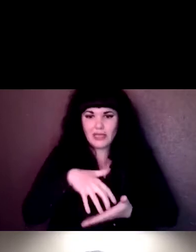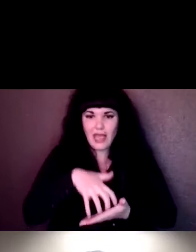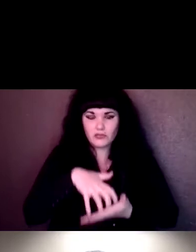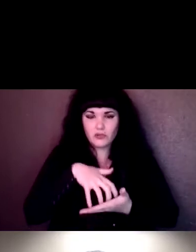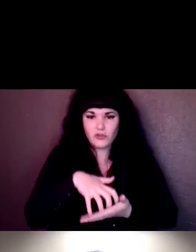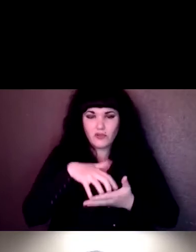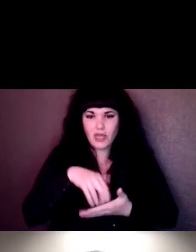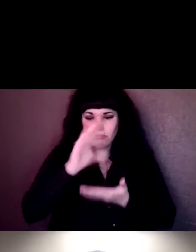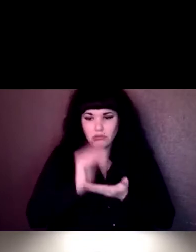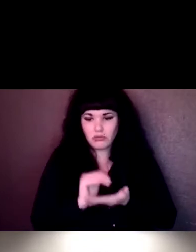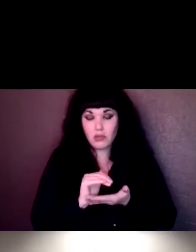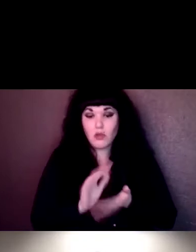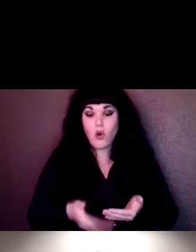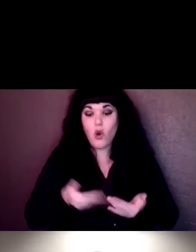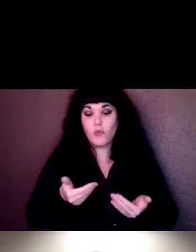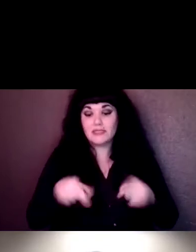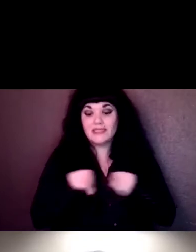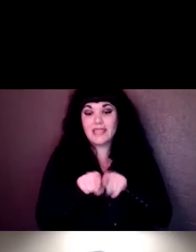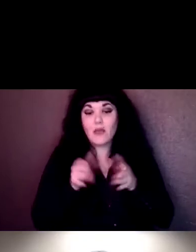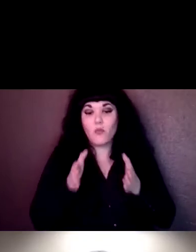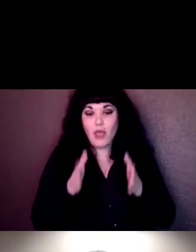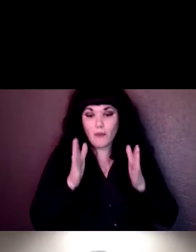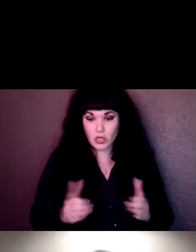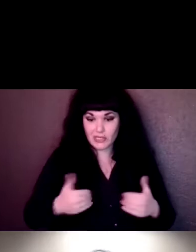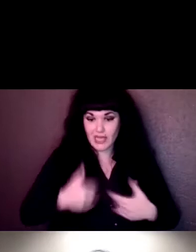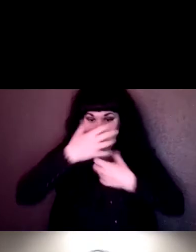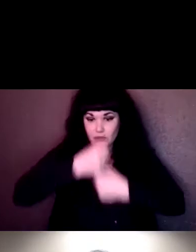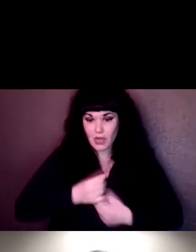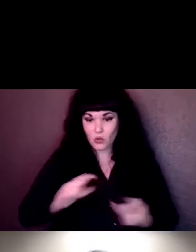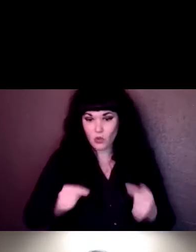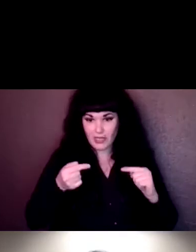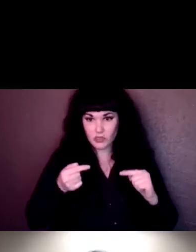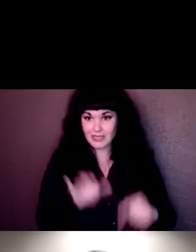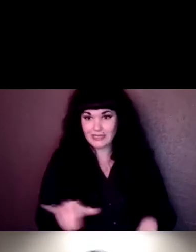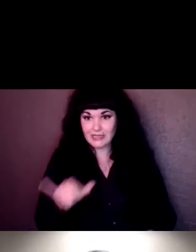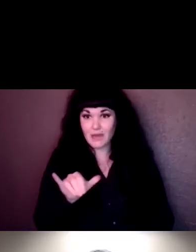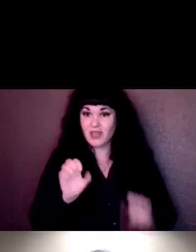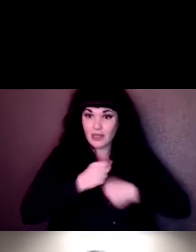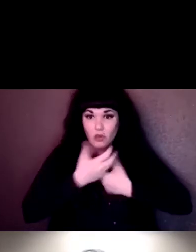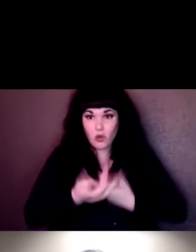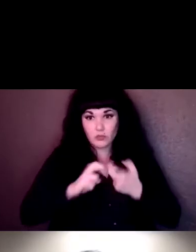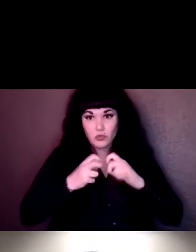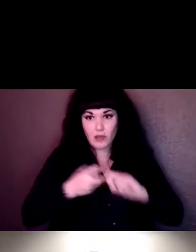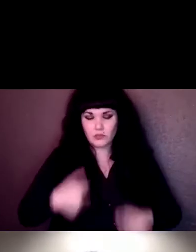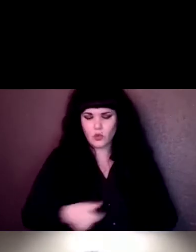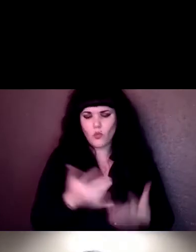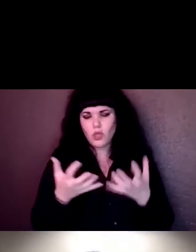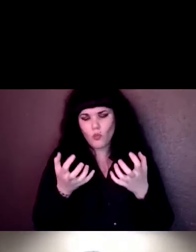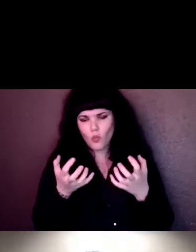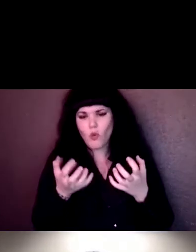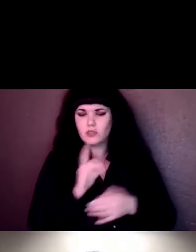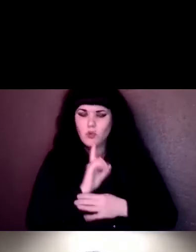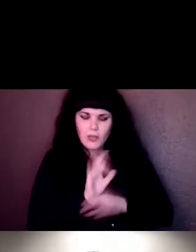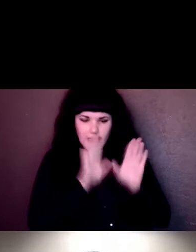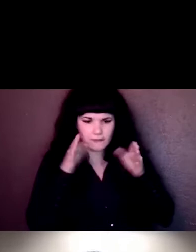injury, and that can be problematic as well. So we want to address weakness in